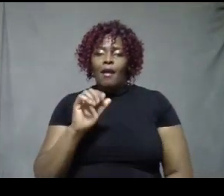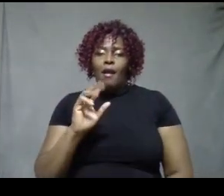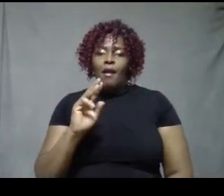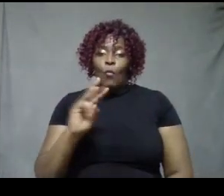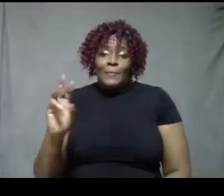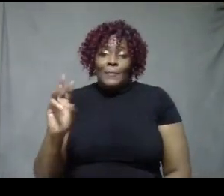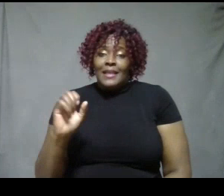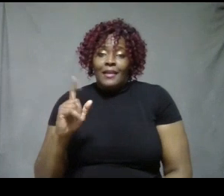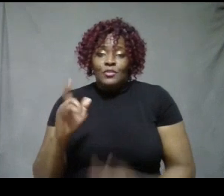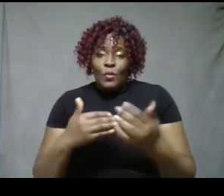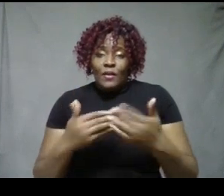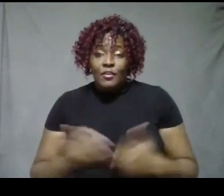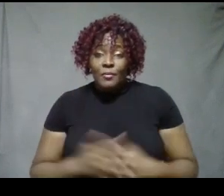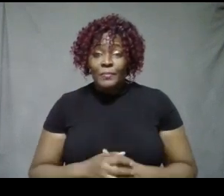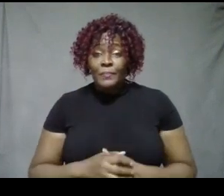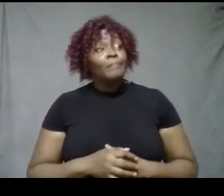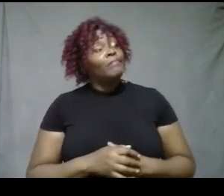great question.